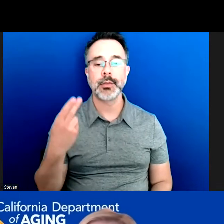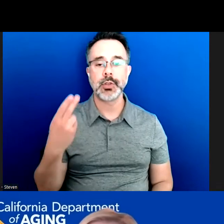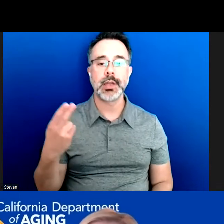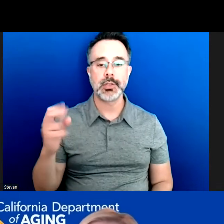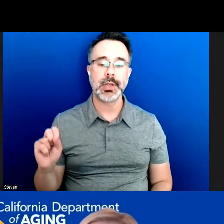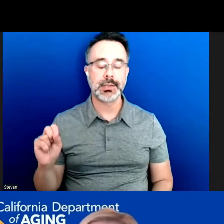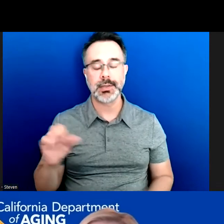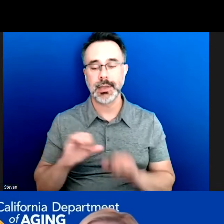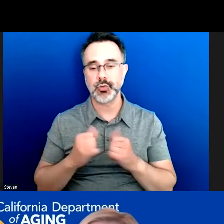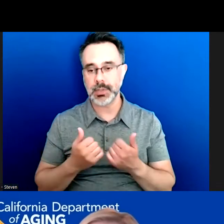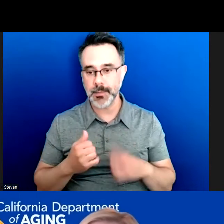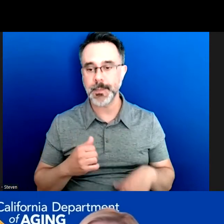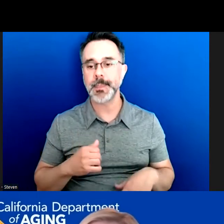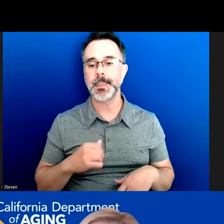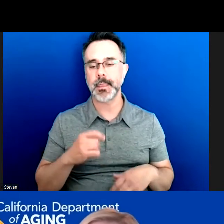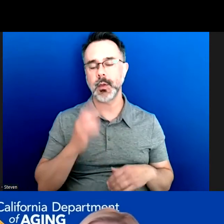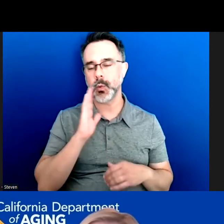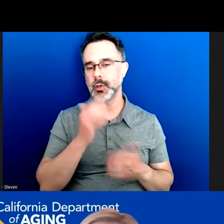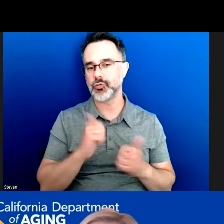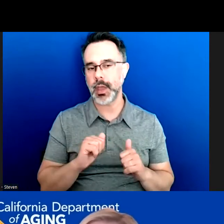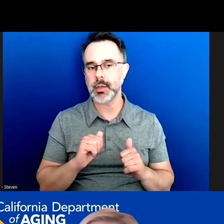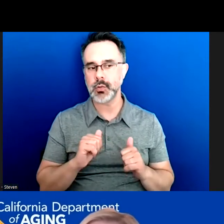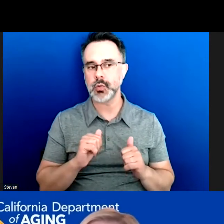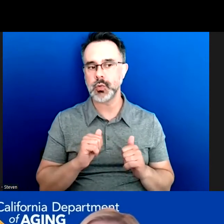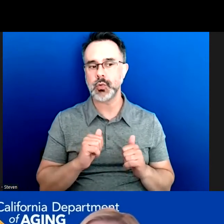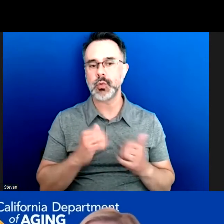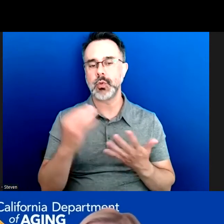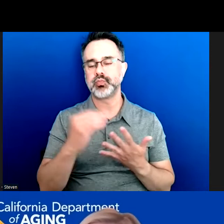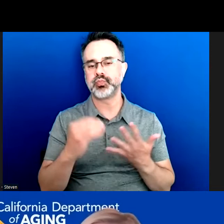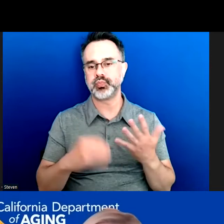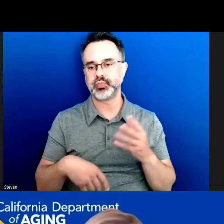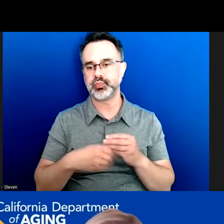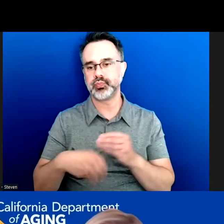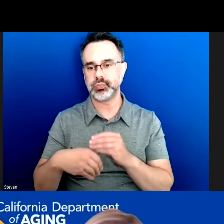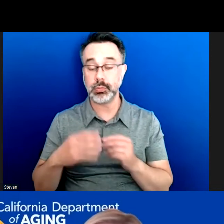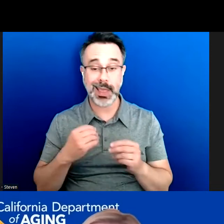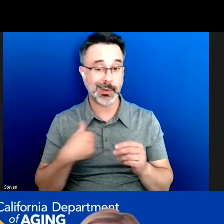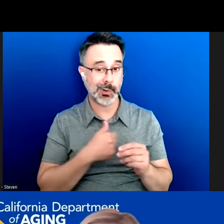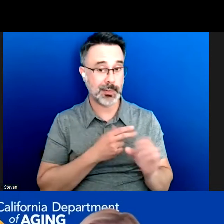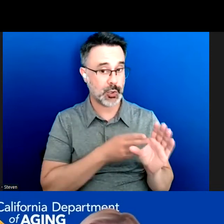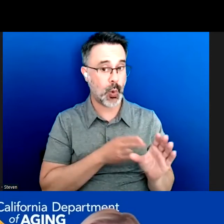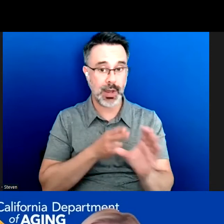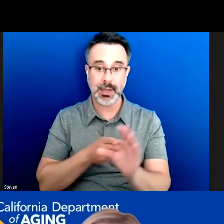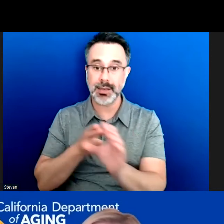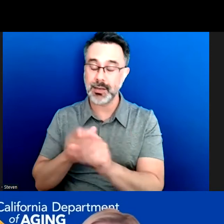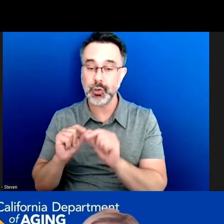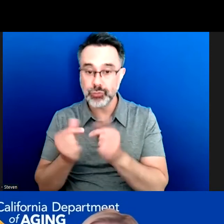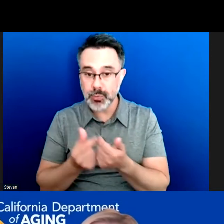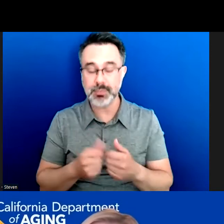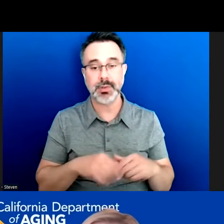will try to populate other work with this, and we will be joining groups and organizations for their meetings